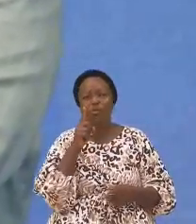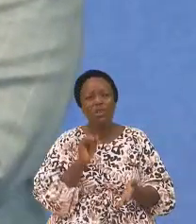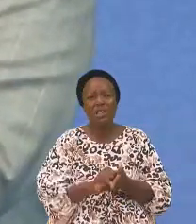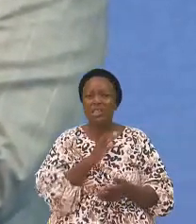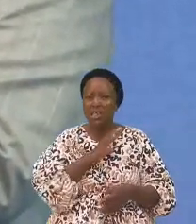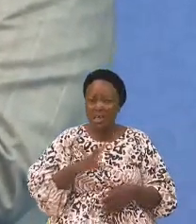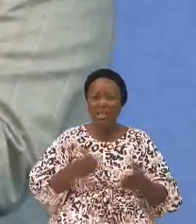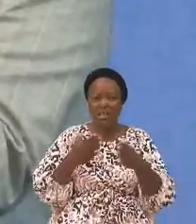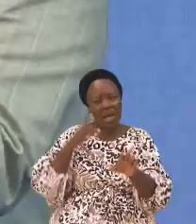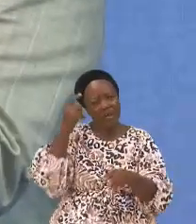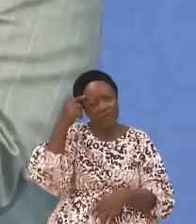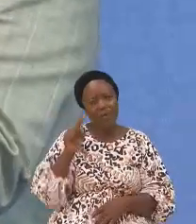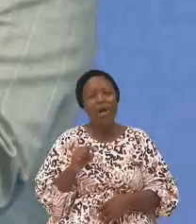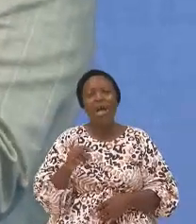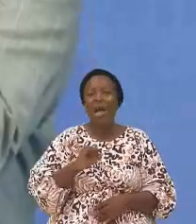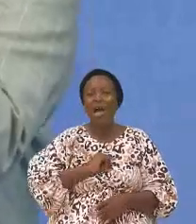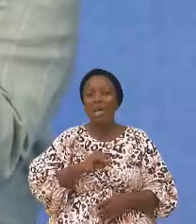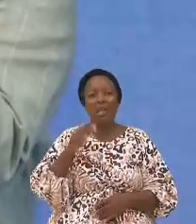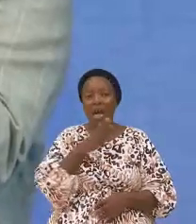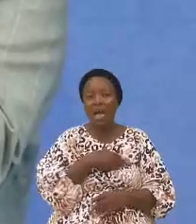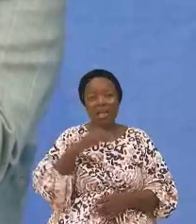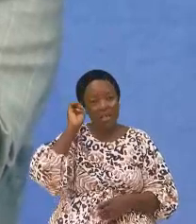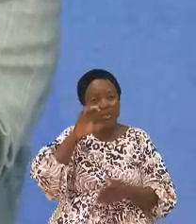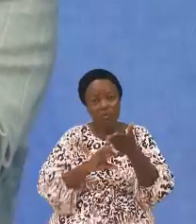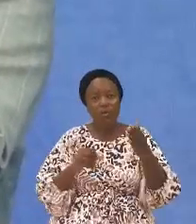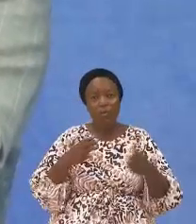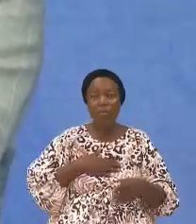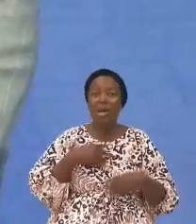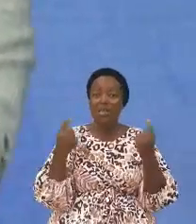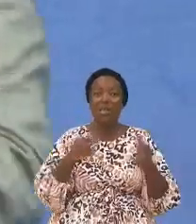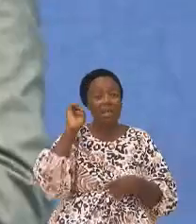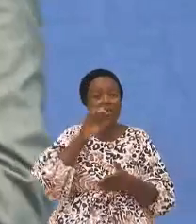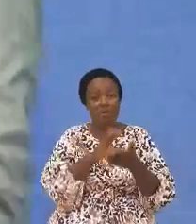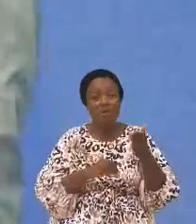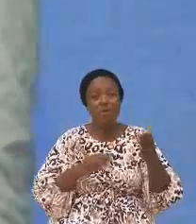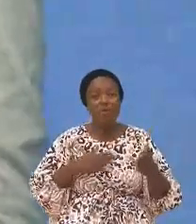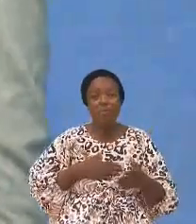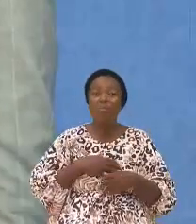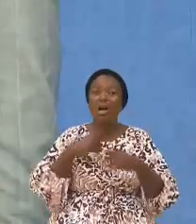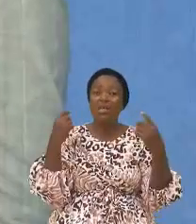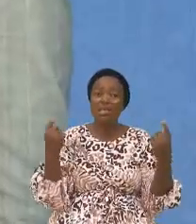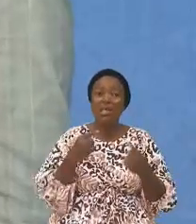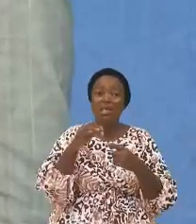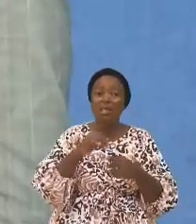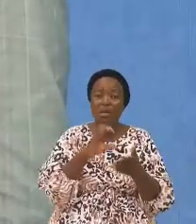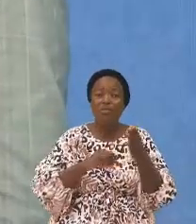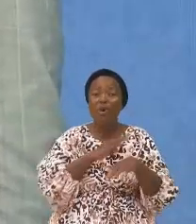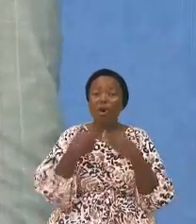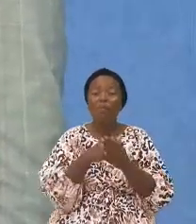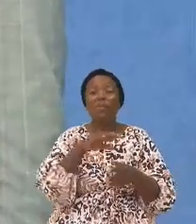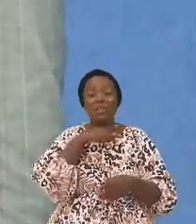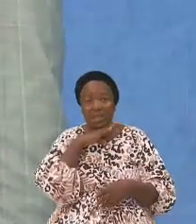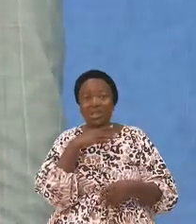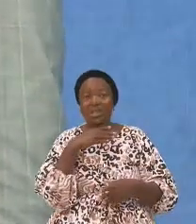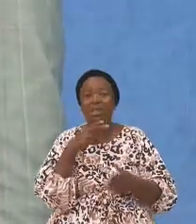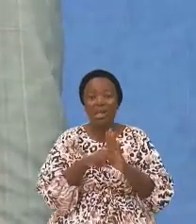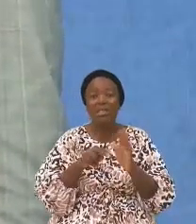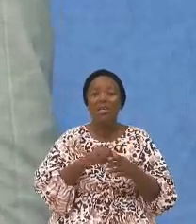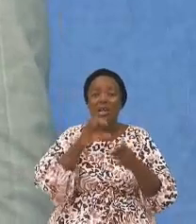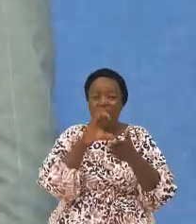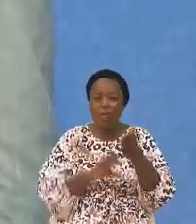say, yes, Lord, I am here. I'm the one Christ died for. And he removed my sin. He removed